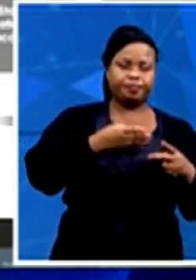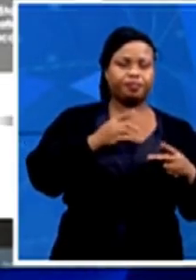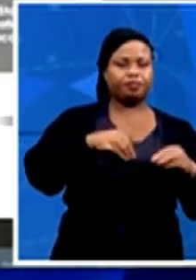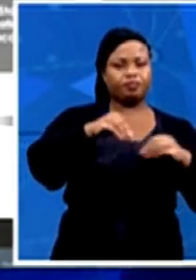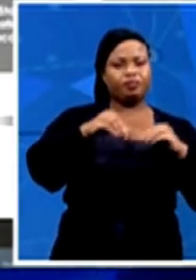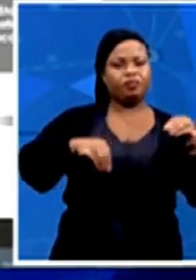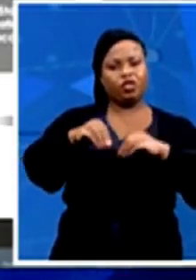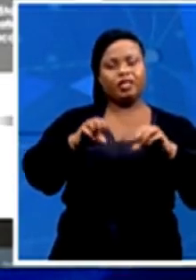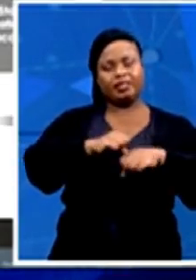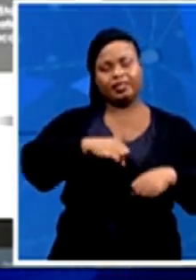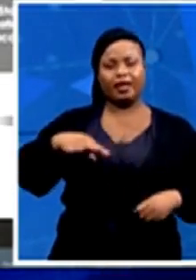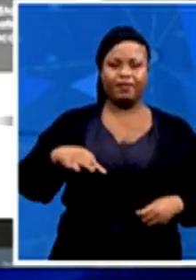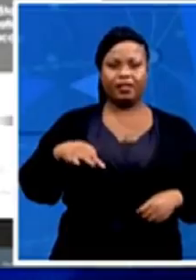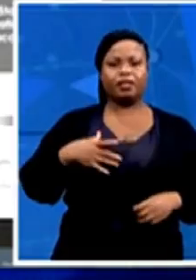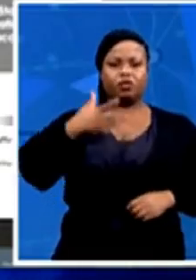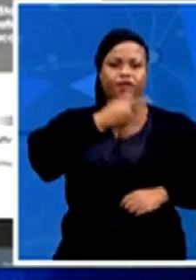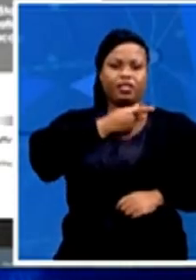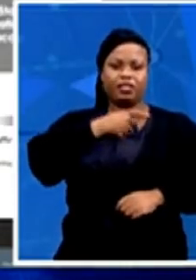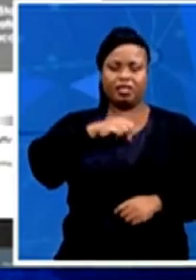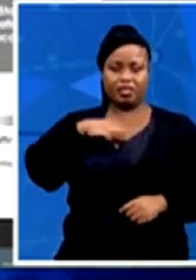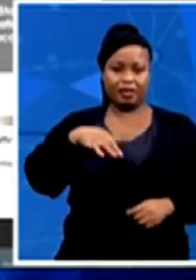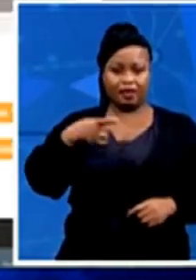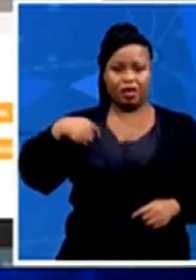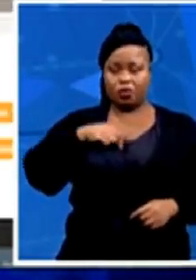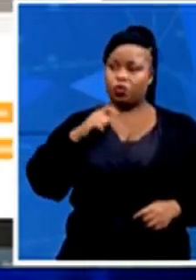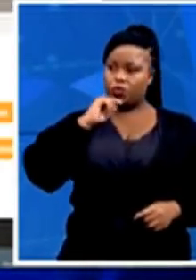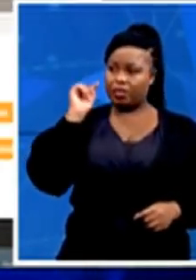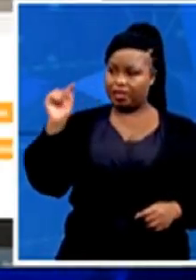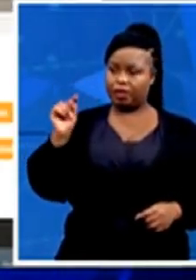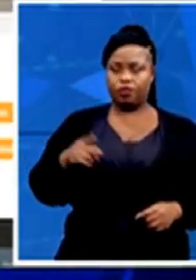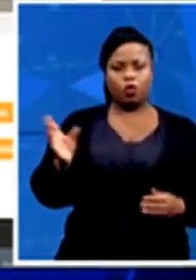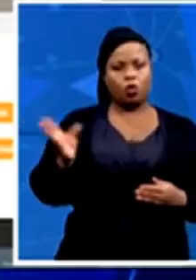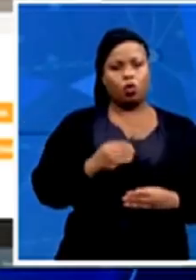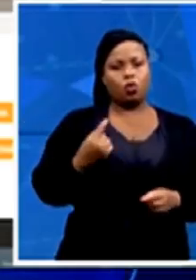staff. So this is a dashboard that we look at all the time. So in terms of